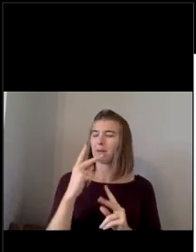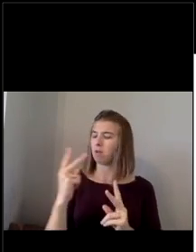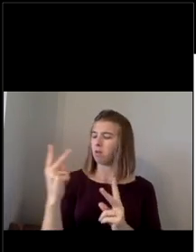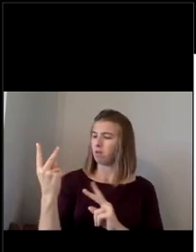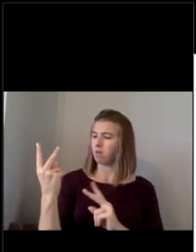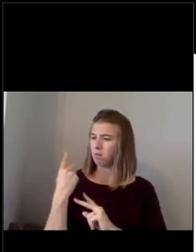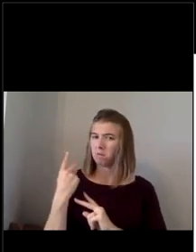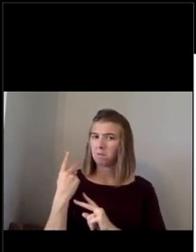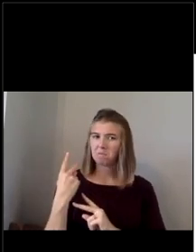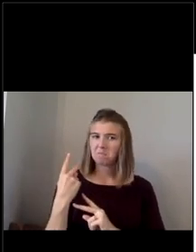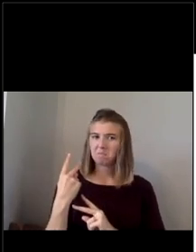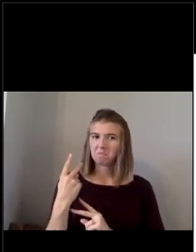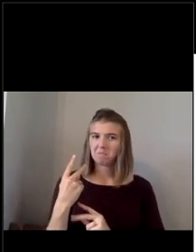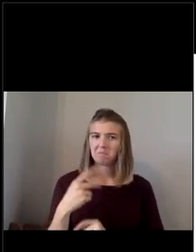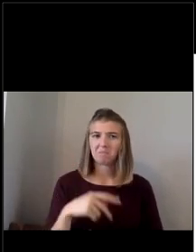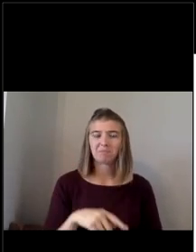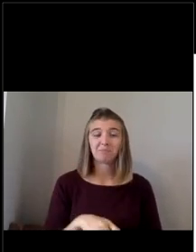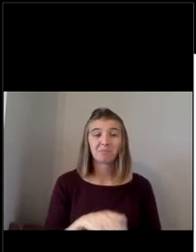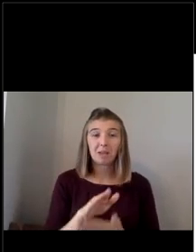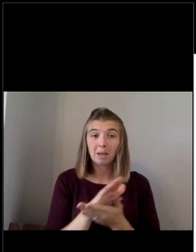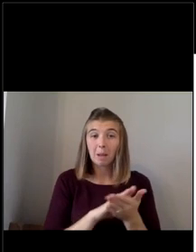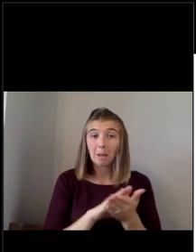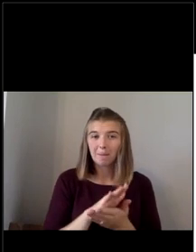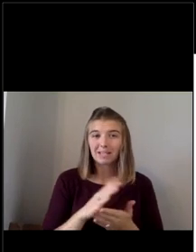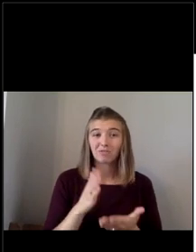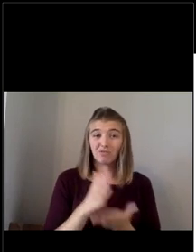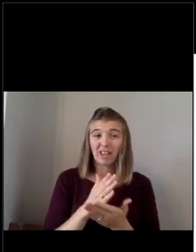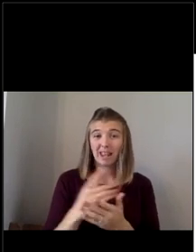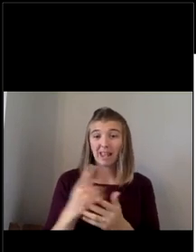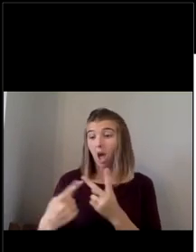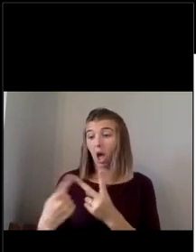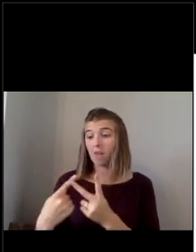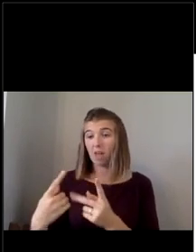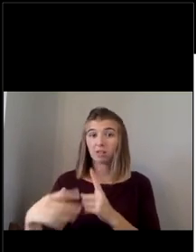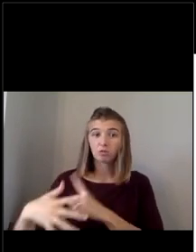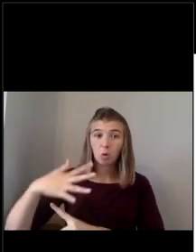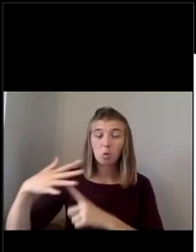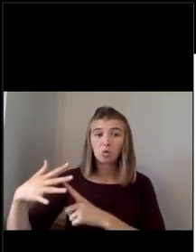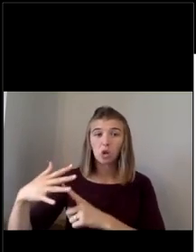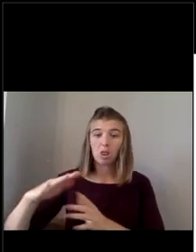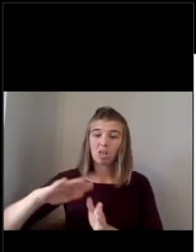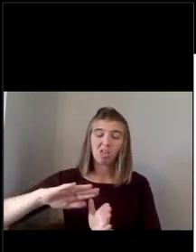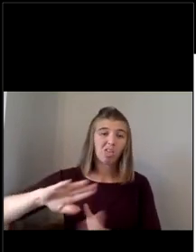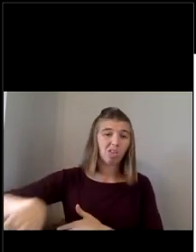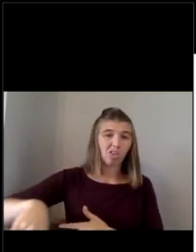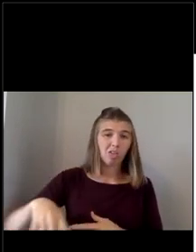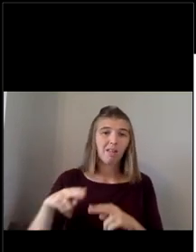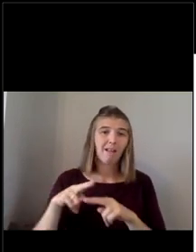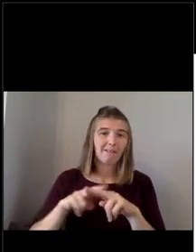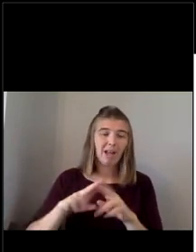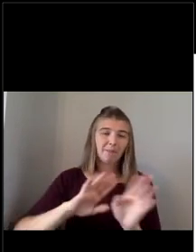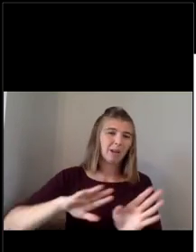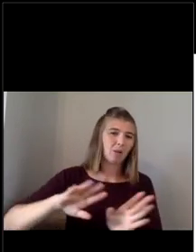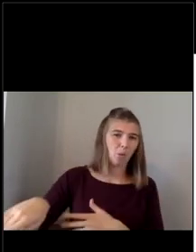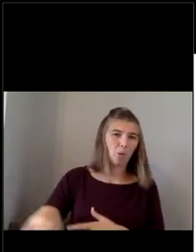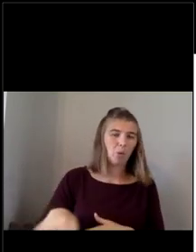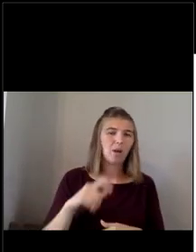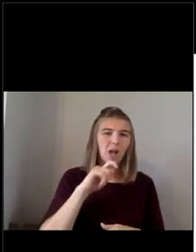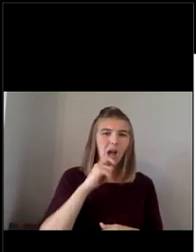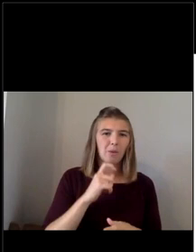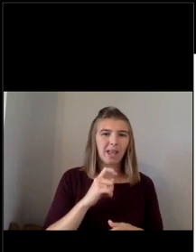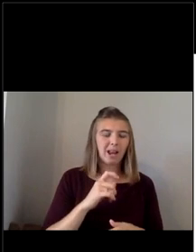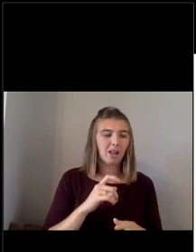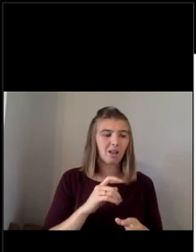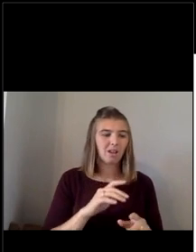justify sacrificing other aspects of your lives because I just need to get this done. And when this is done, then I'll call my mum